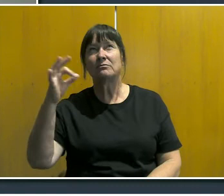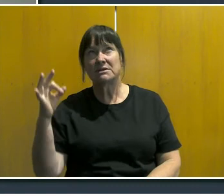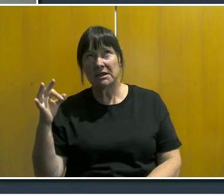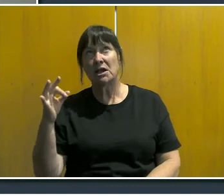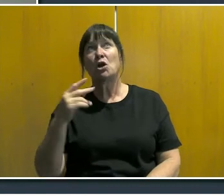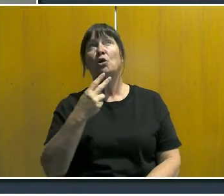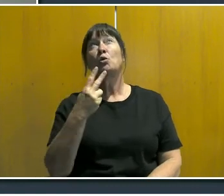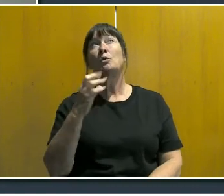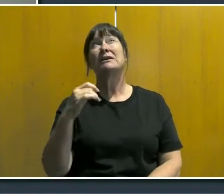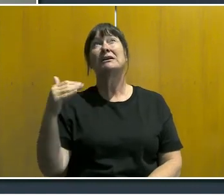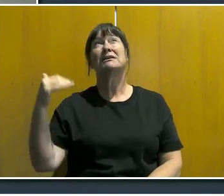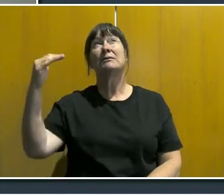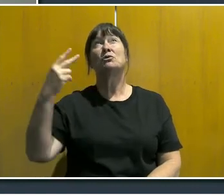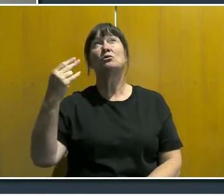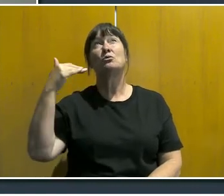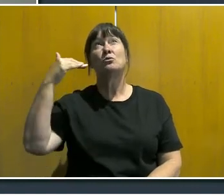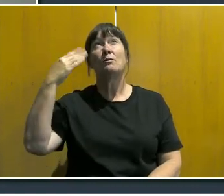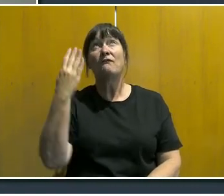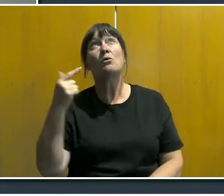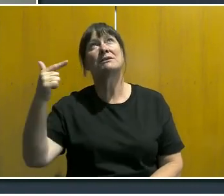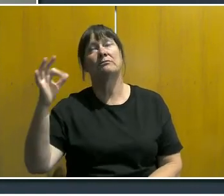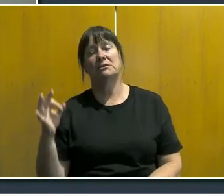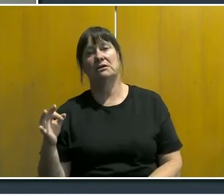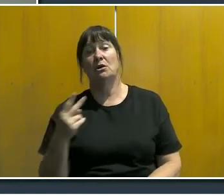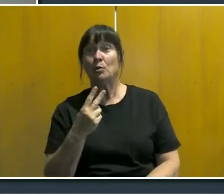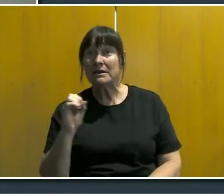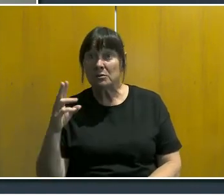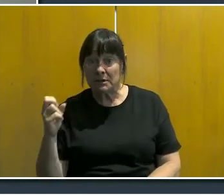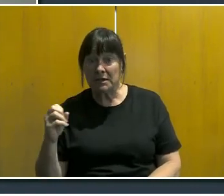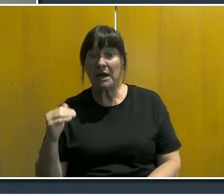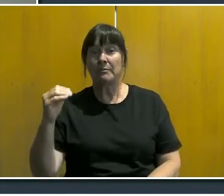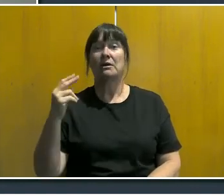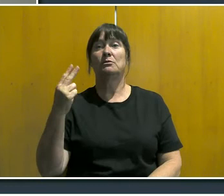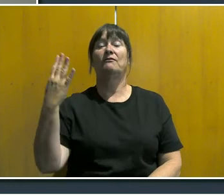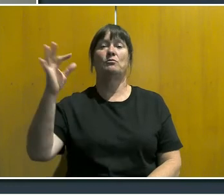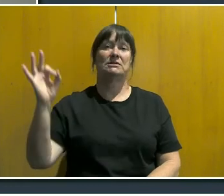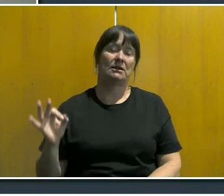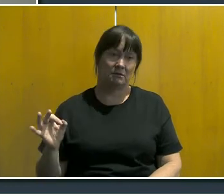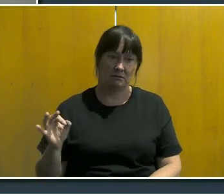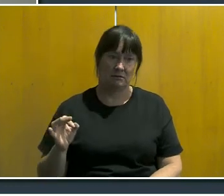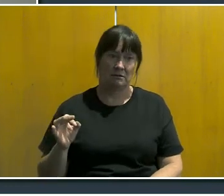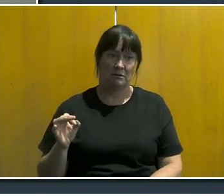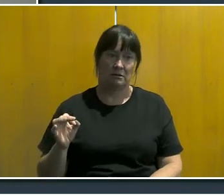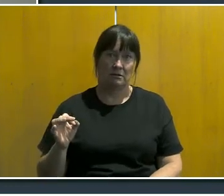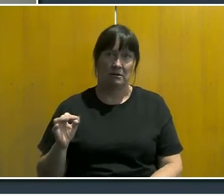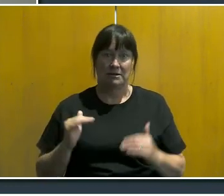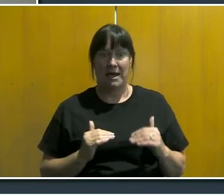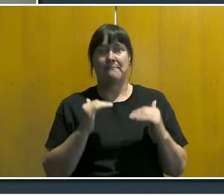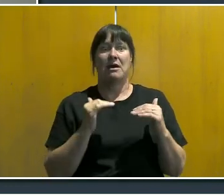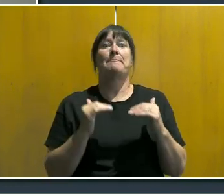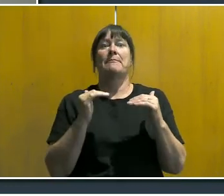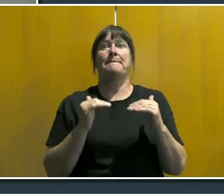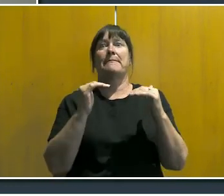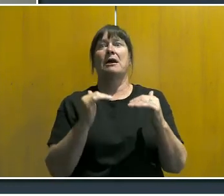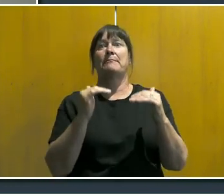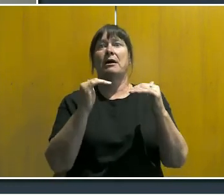up 247%, and then in 2020 they went up 34%. We are in a hyperinflationary